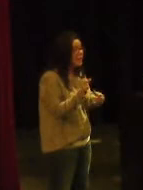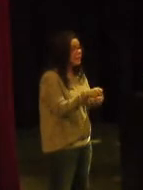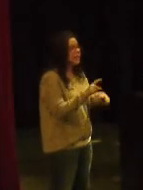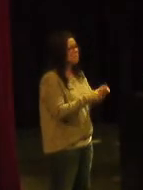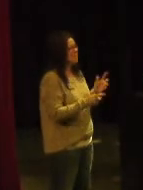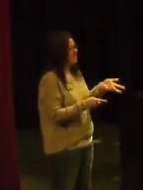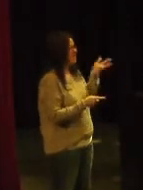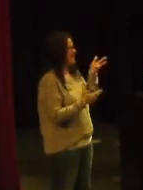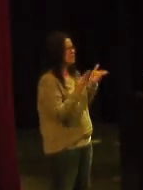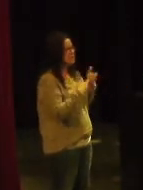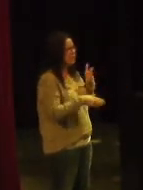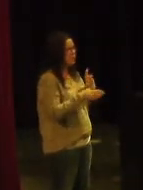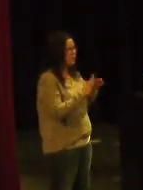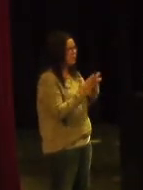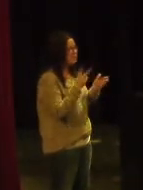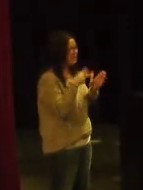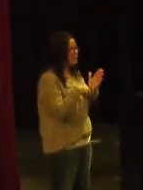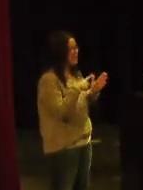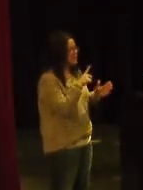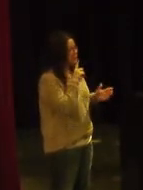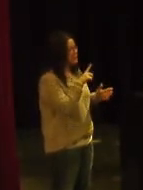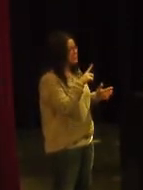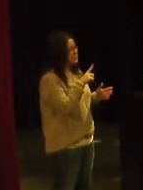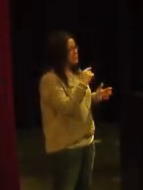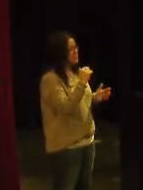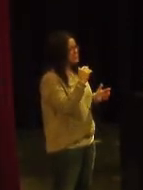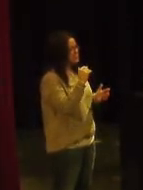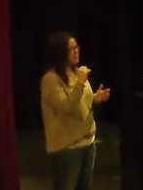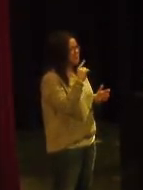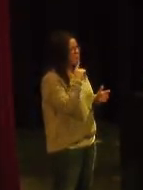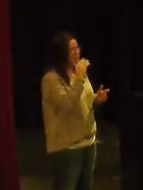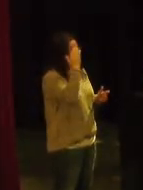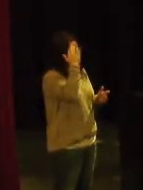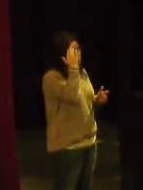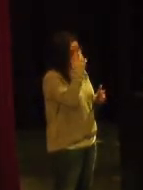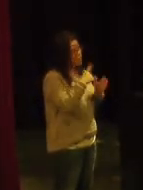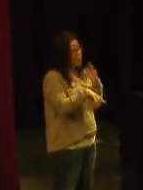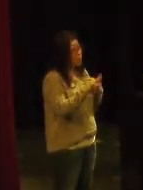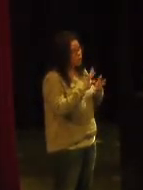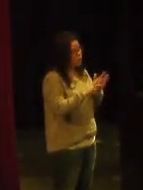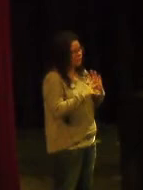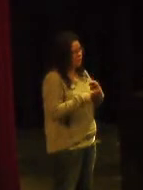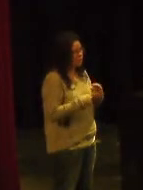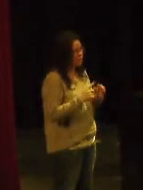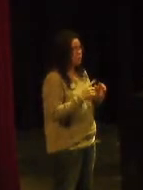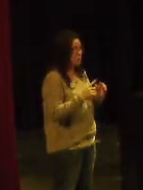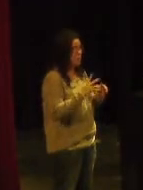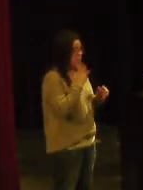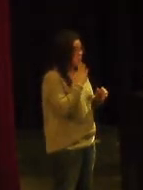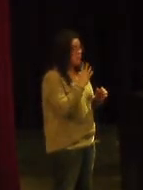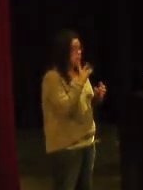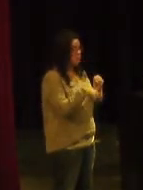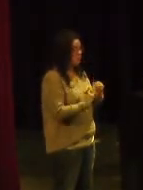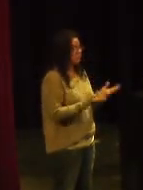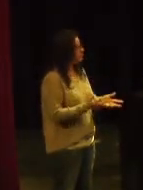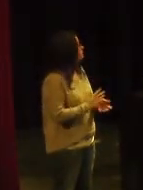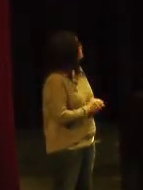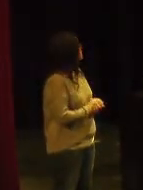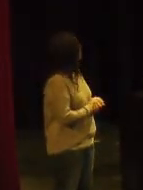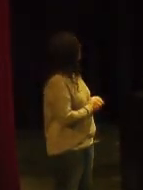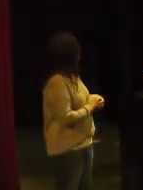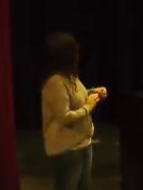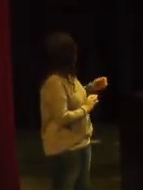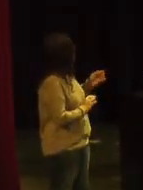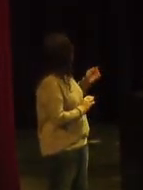are some of the books I've read that I thought, yeah, these guys know what they're talking about. So reading a book by one of them, I think, would be a good idea. Cesar Chavez comes